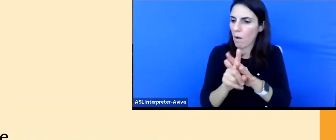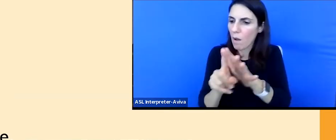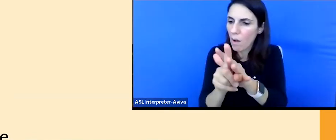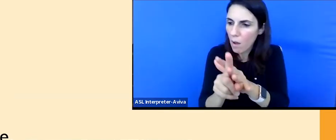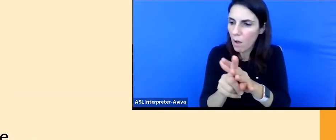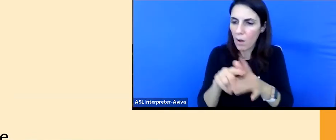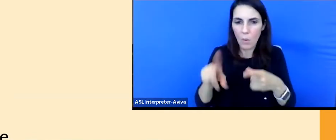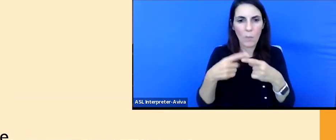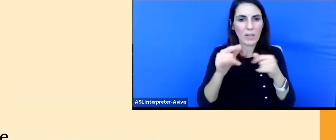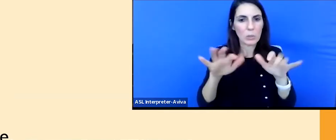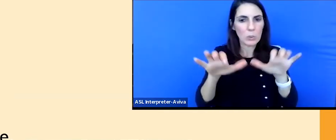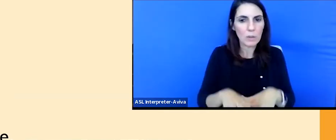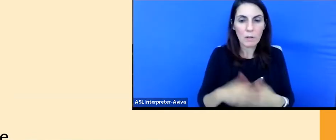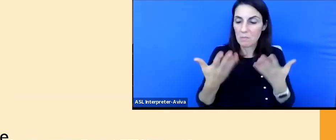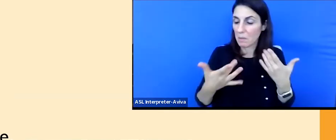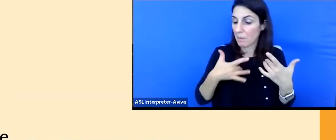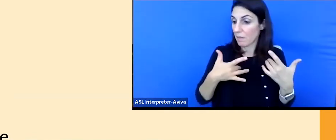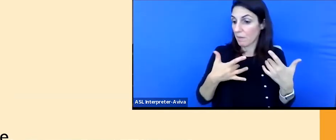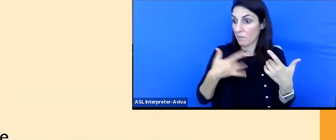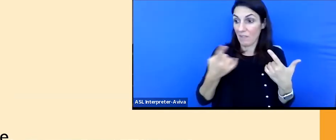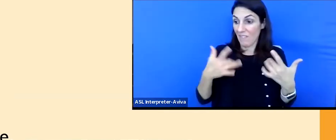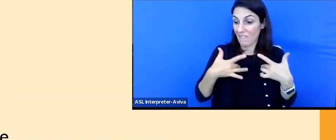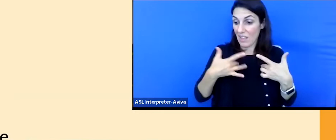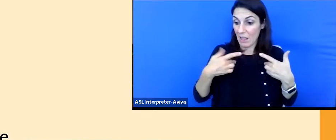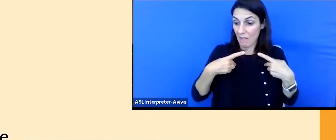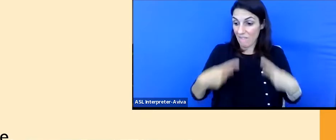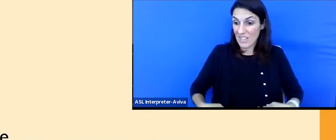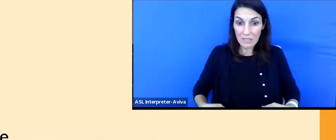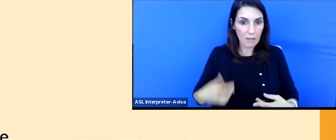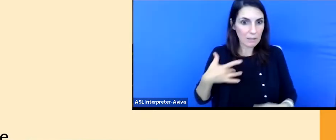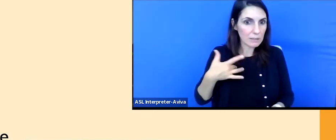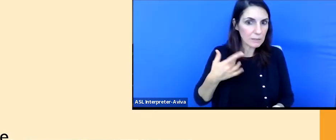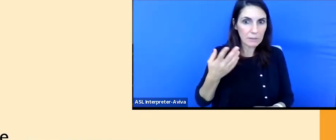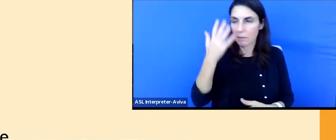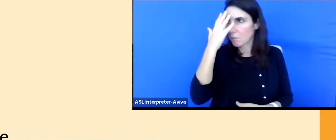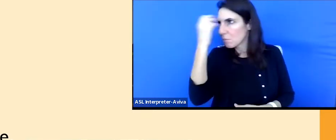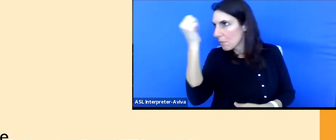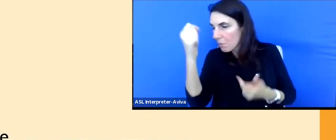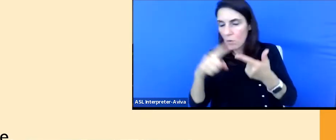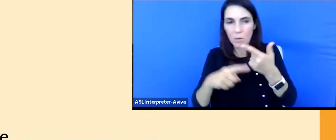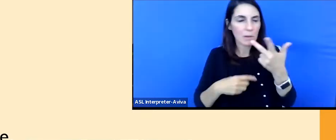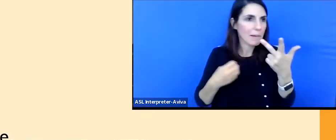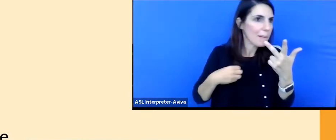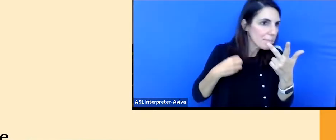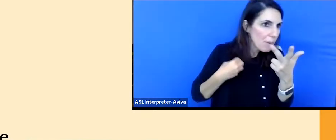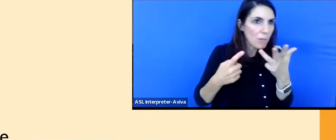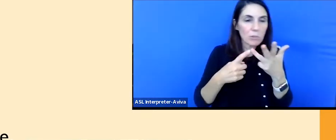could be a physical sensation, a memory, an emotion, or